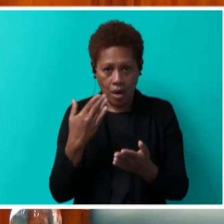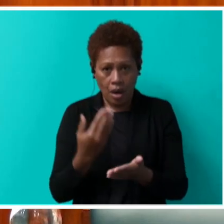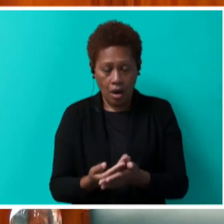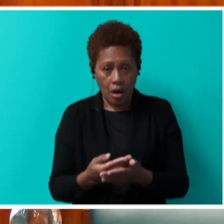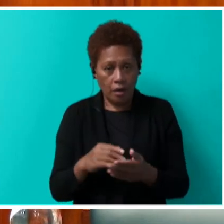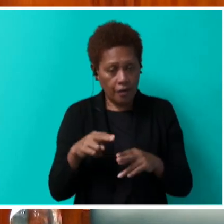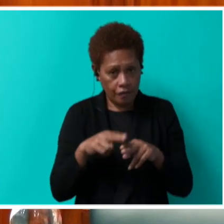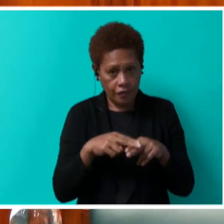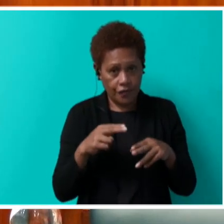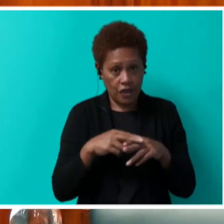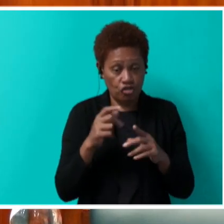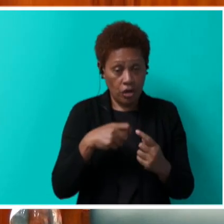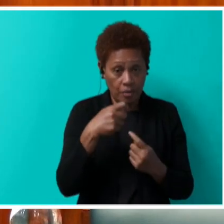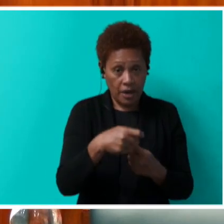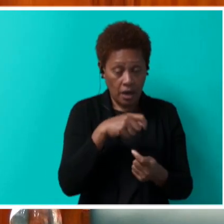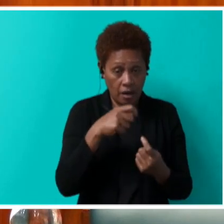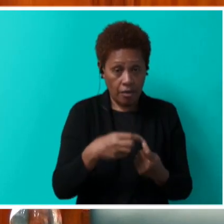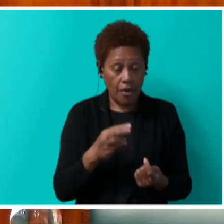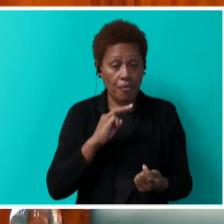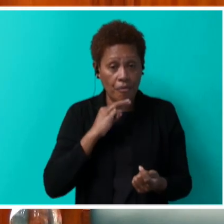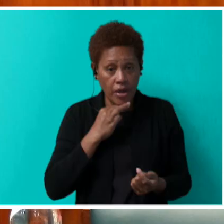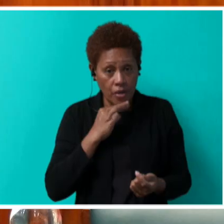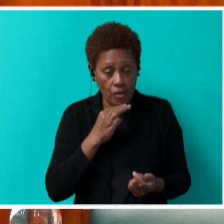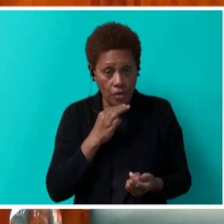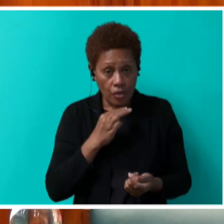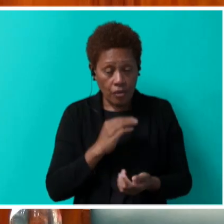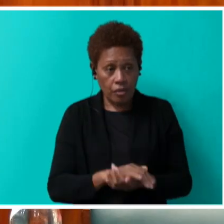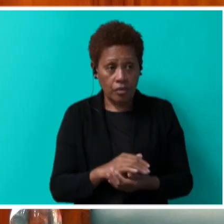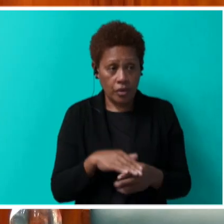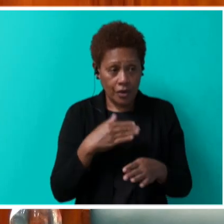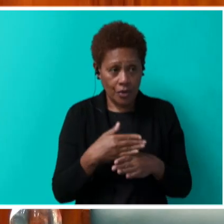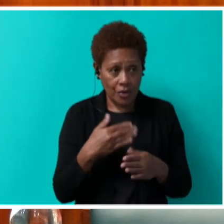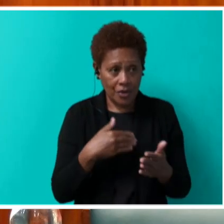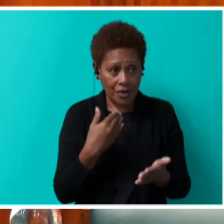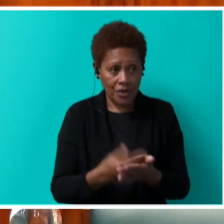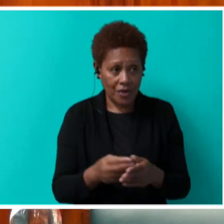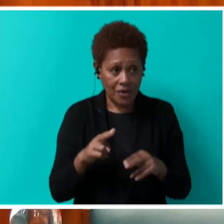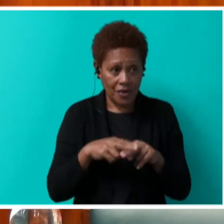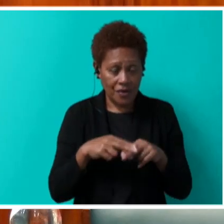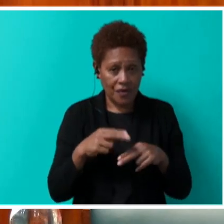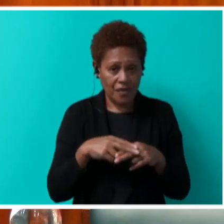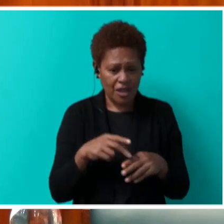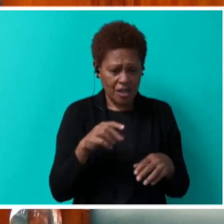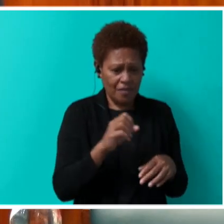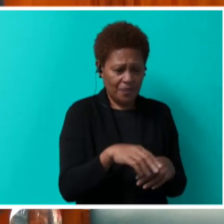are also working on your Fiji mangoes. And we are also working on your Fiji sasalu.